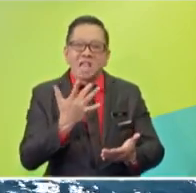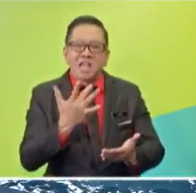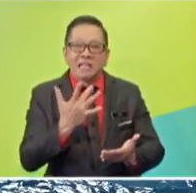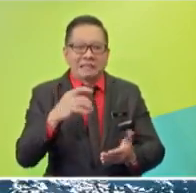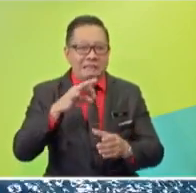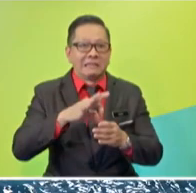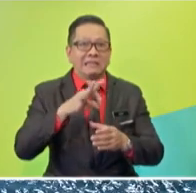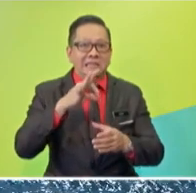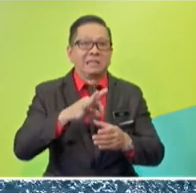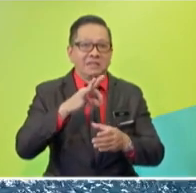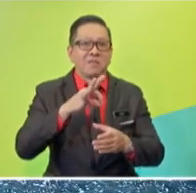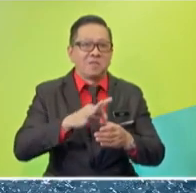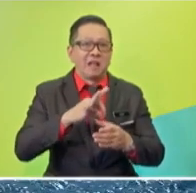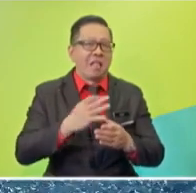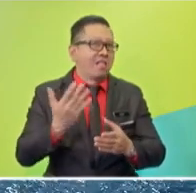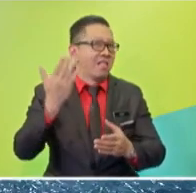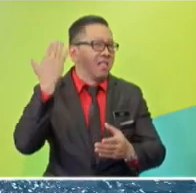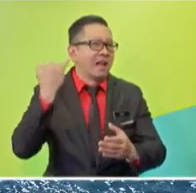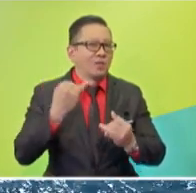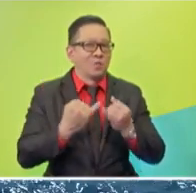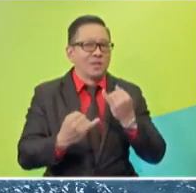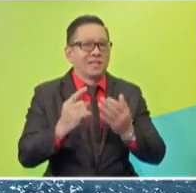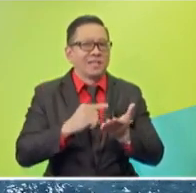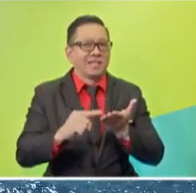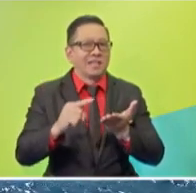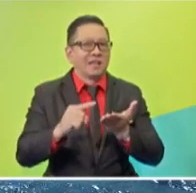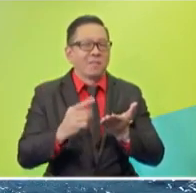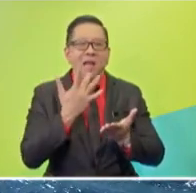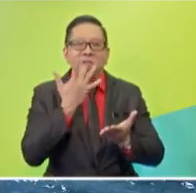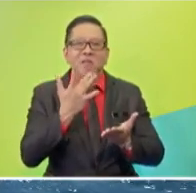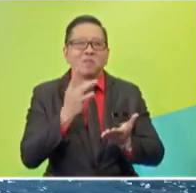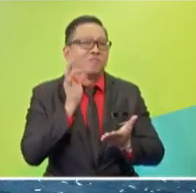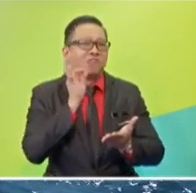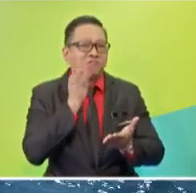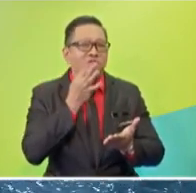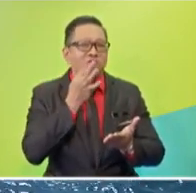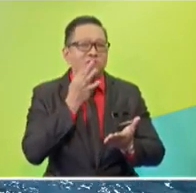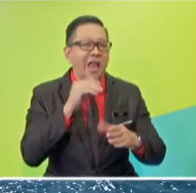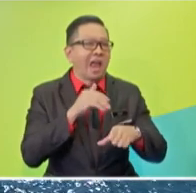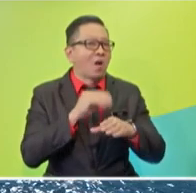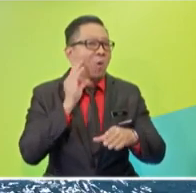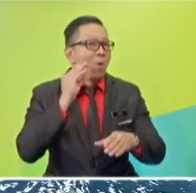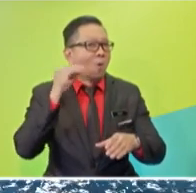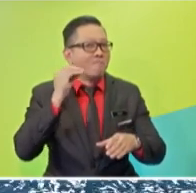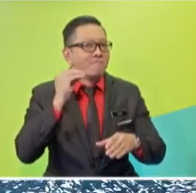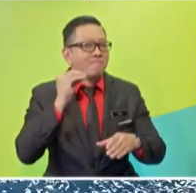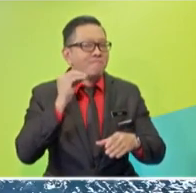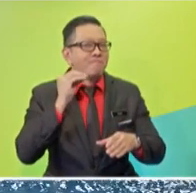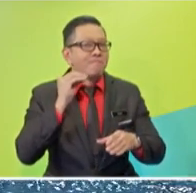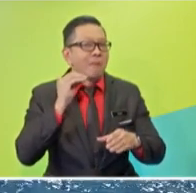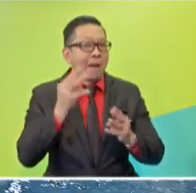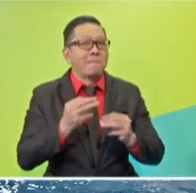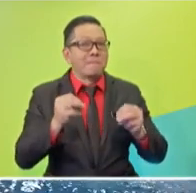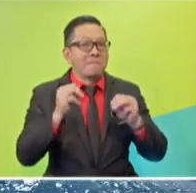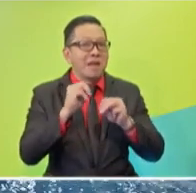tea-flavoured ice cream last week. But my favourite are fruit flavours. Apple, pear, mango. They all